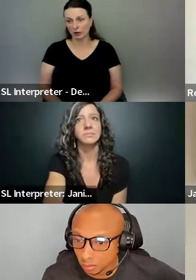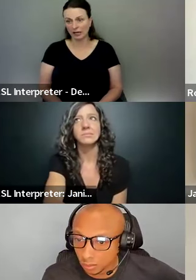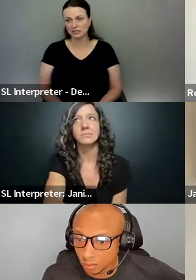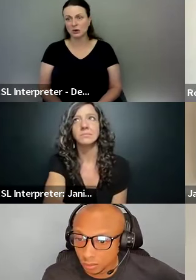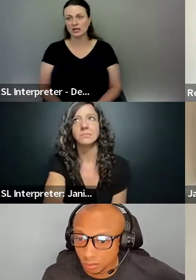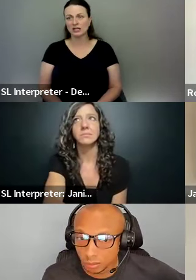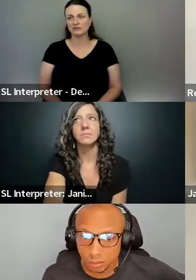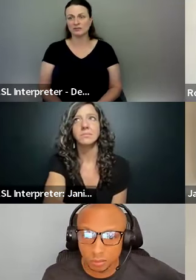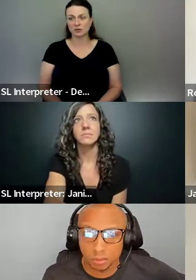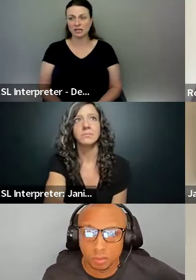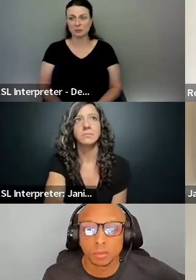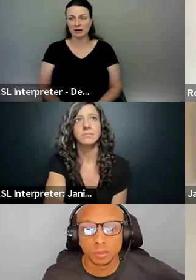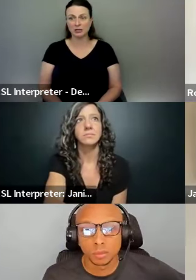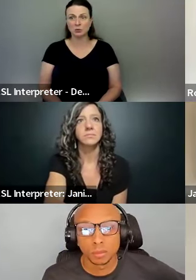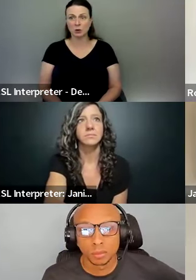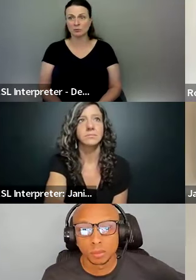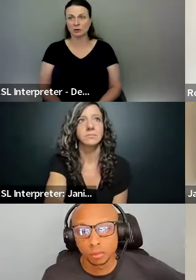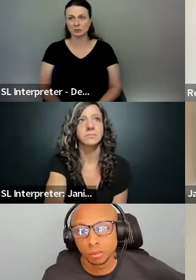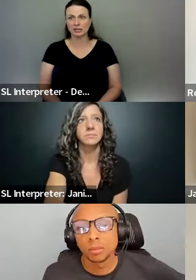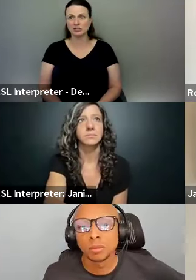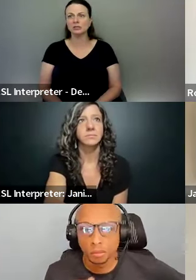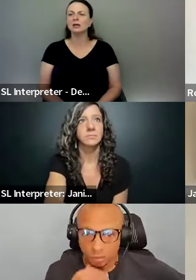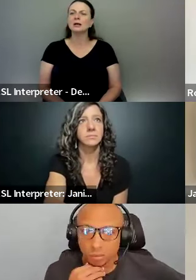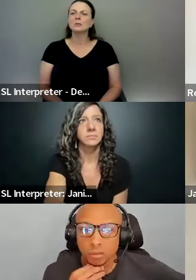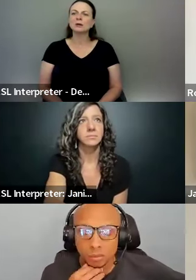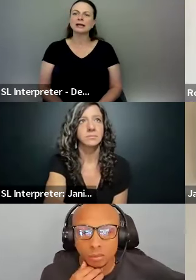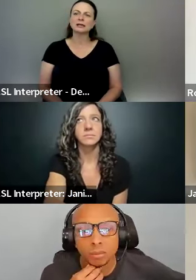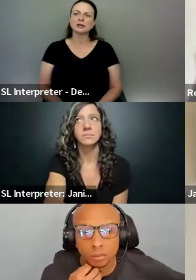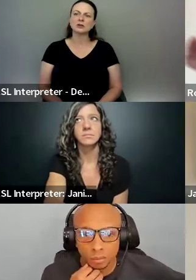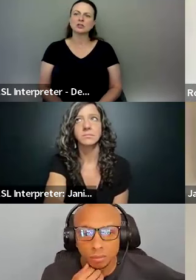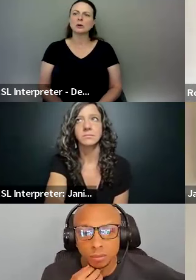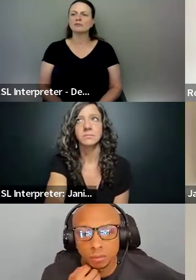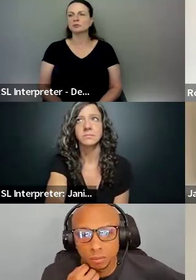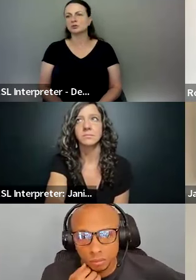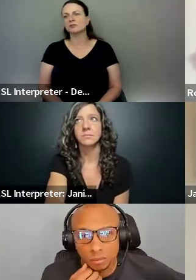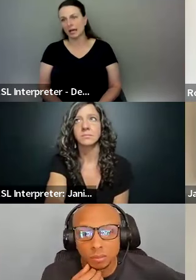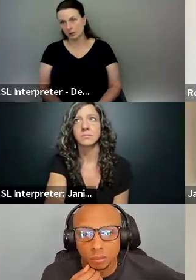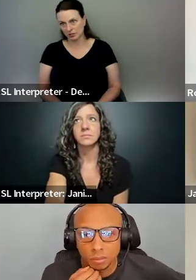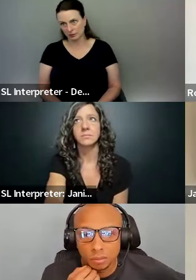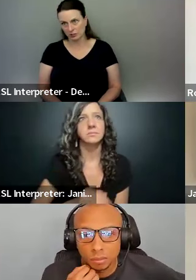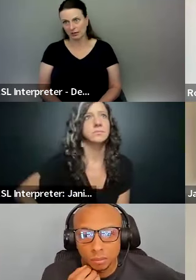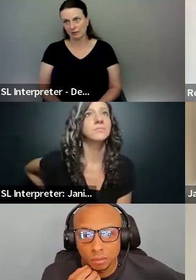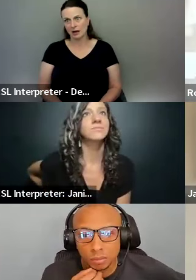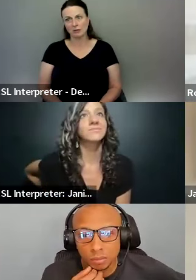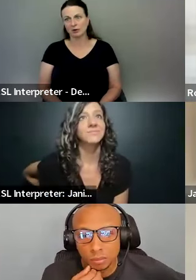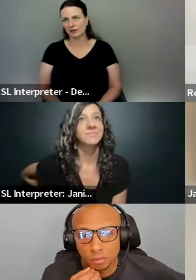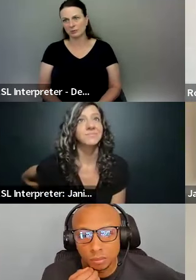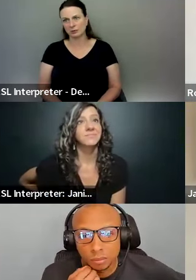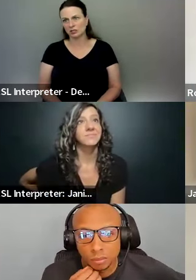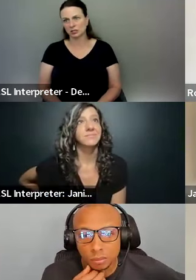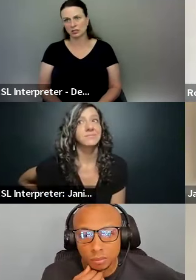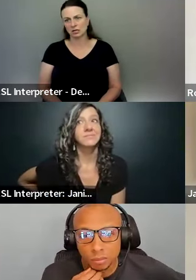more quickly. So if you think it's better and you want more explanation, well, like, you know, you could show it from two different angles, like we're talking about, a